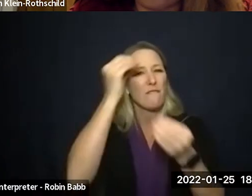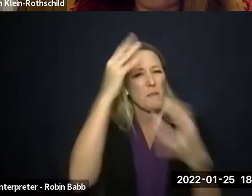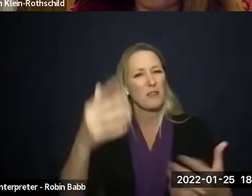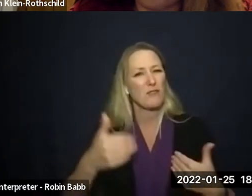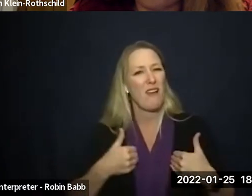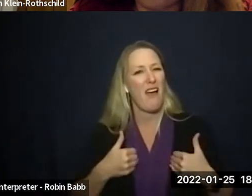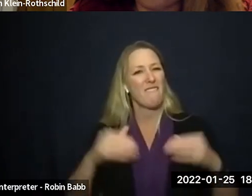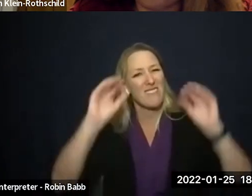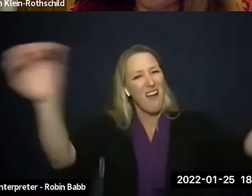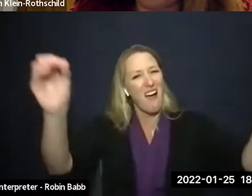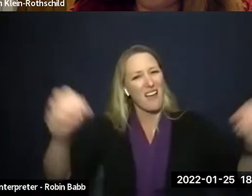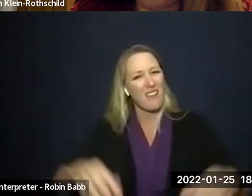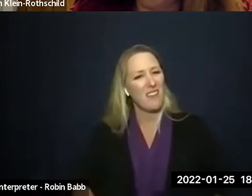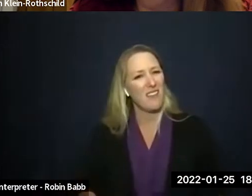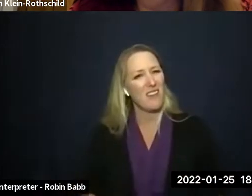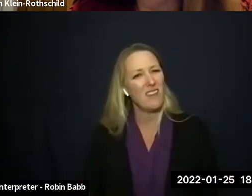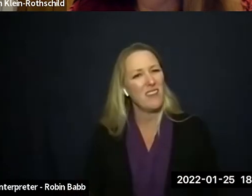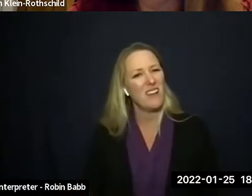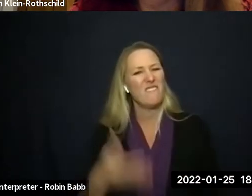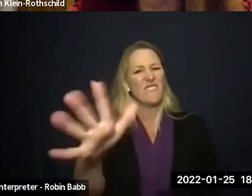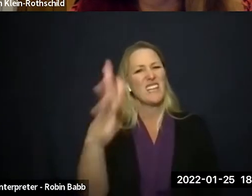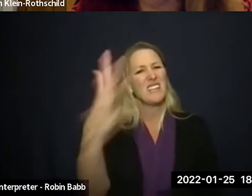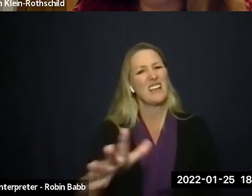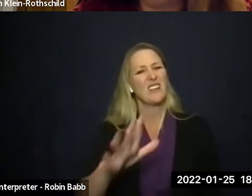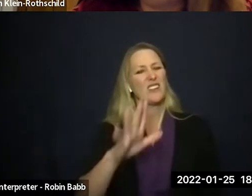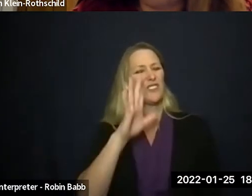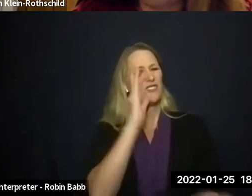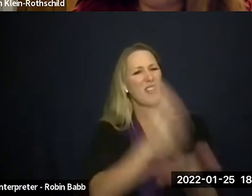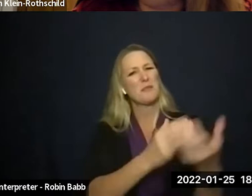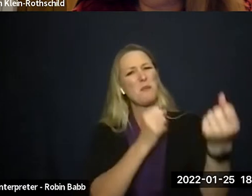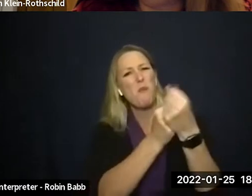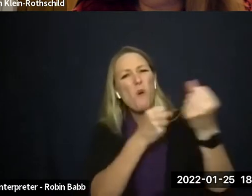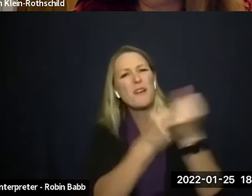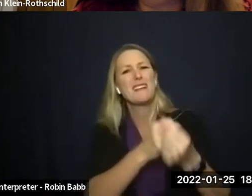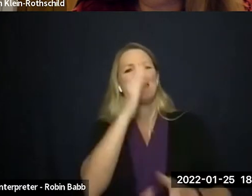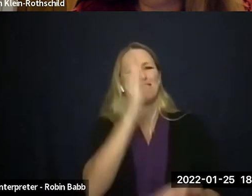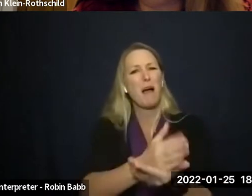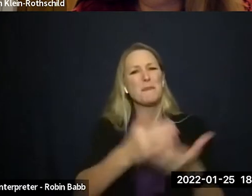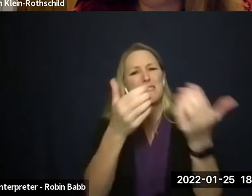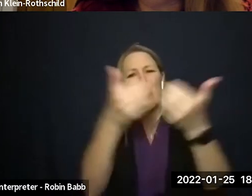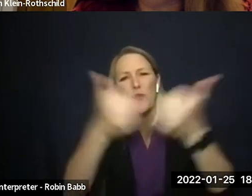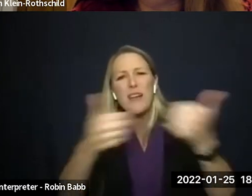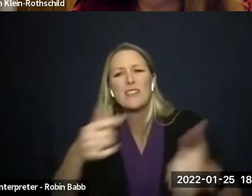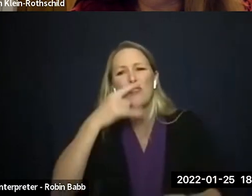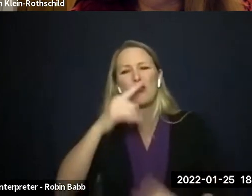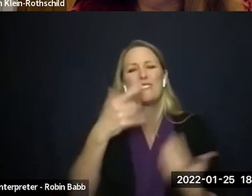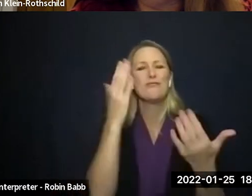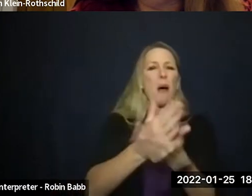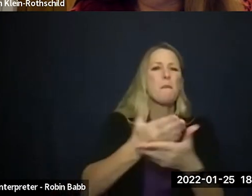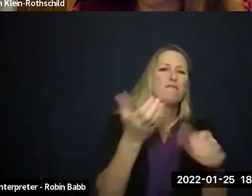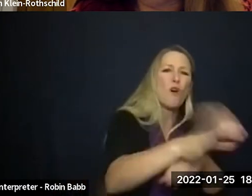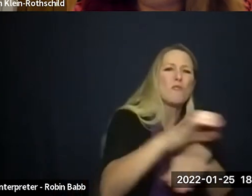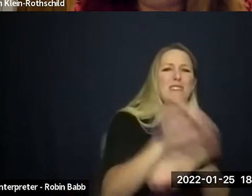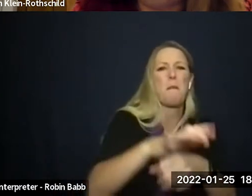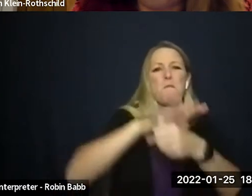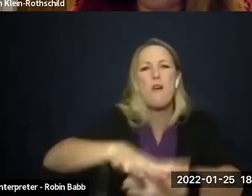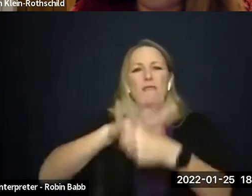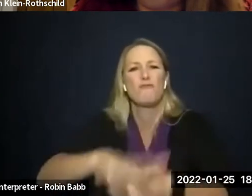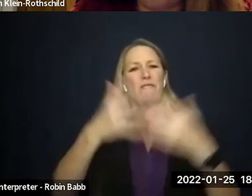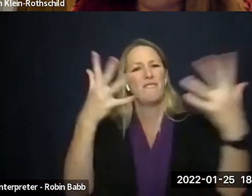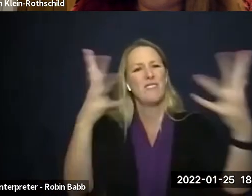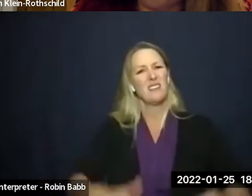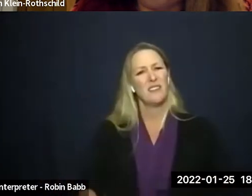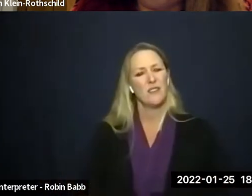whatsoever stop glorifying stop segregating these children stop coercing them and pressuring them